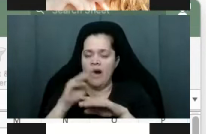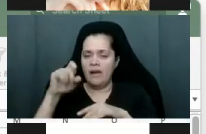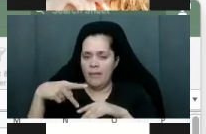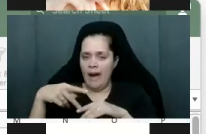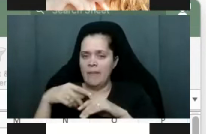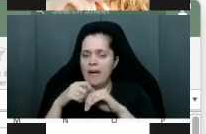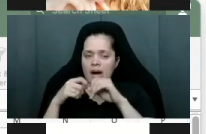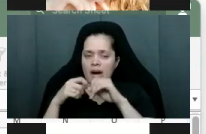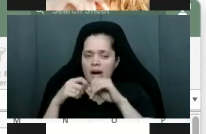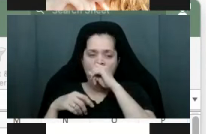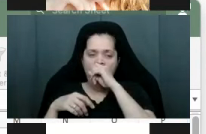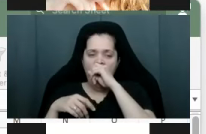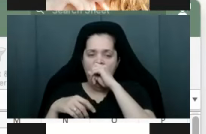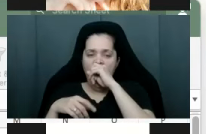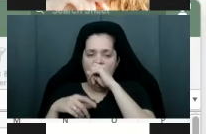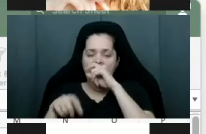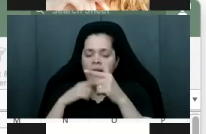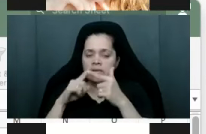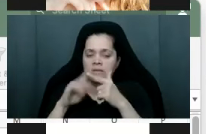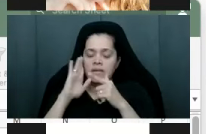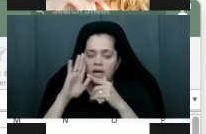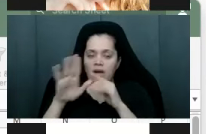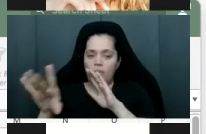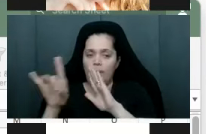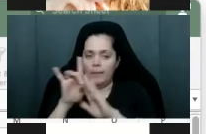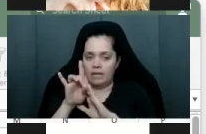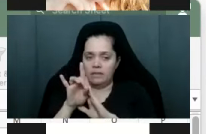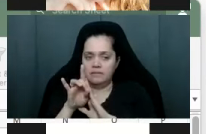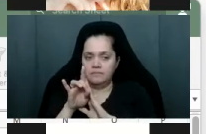quiz. Then I will choose